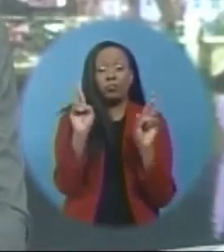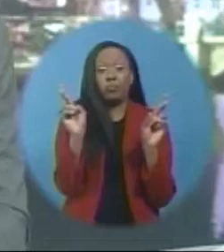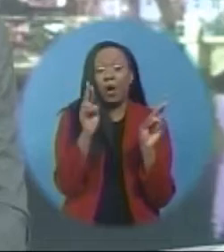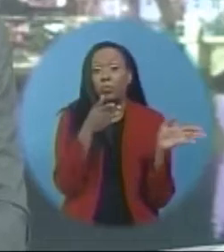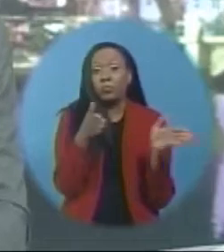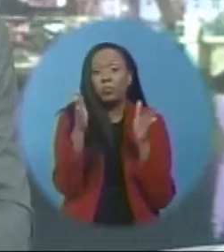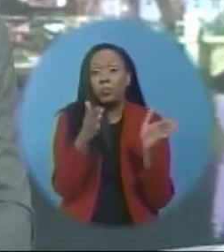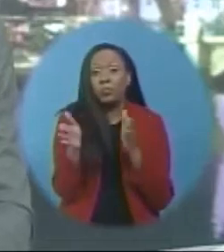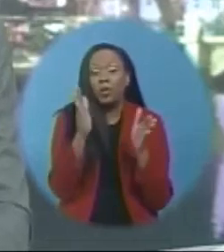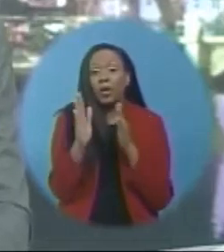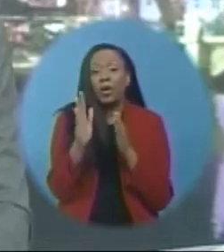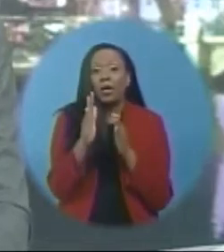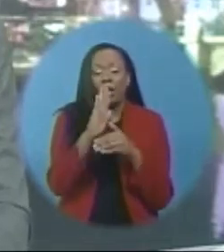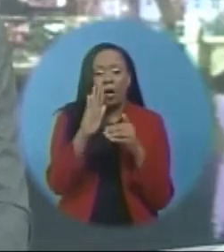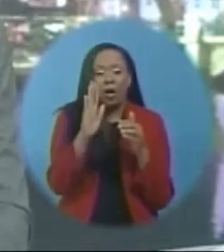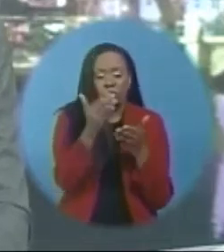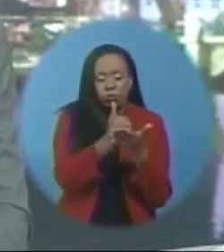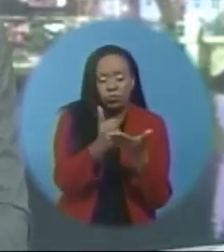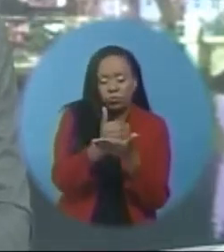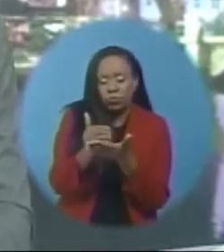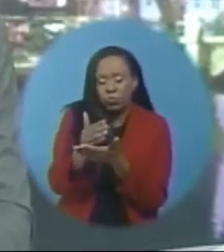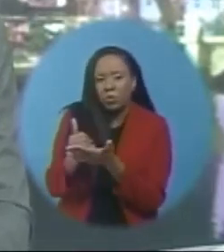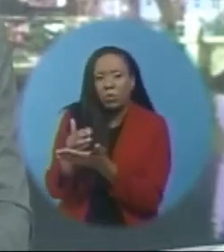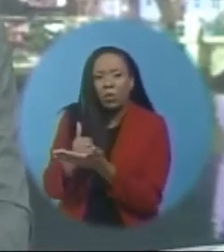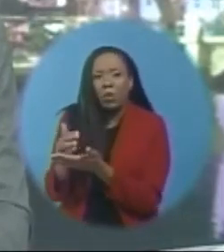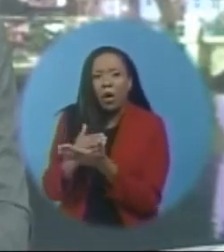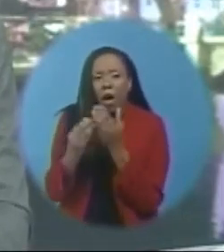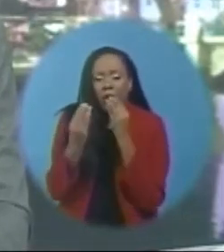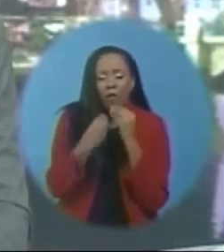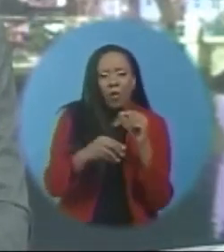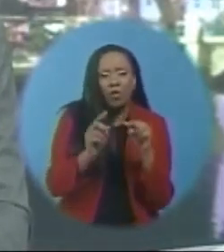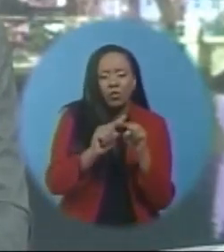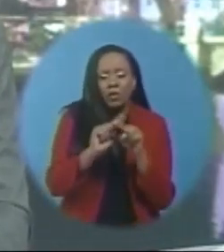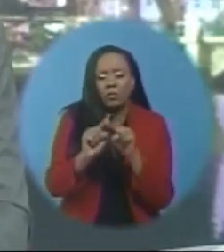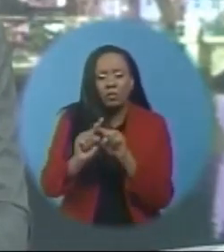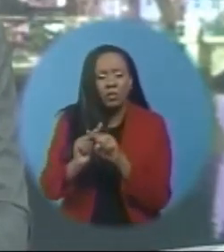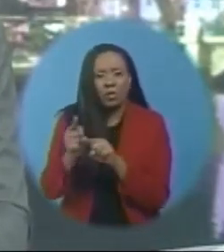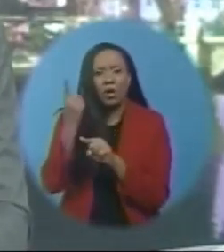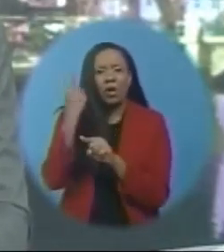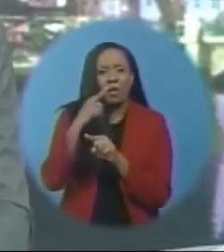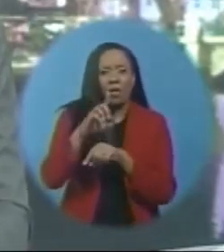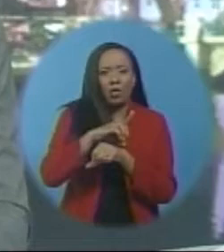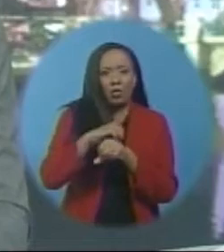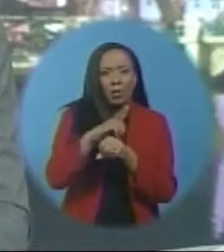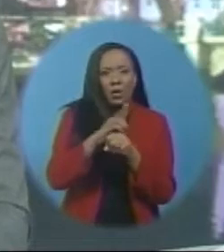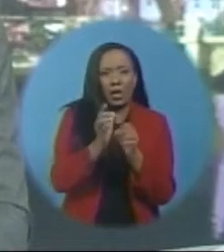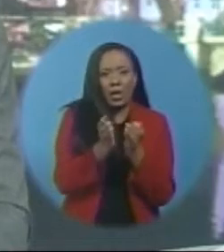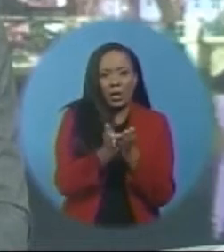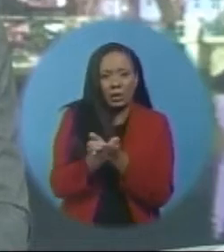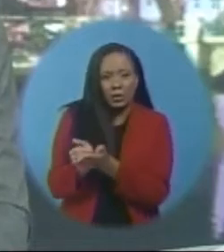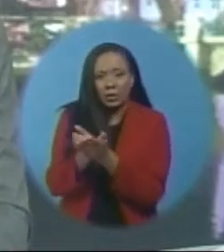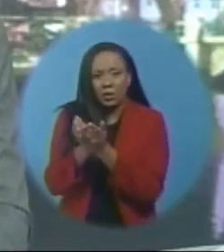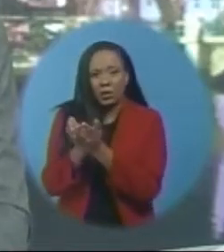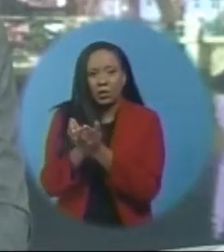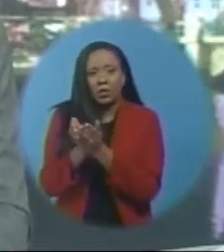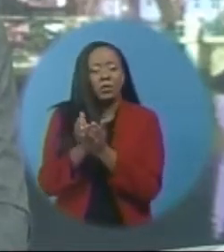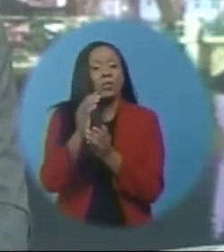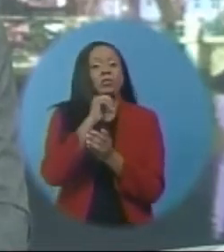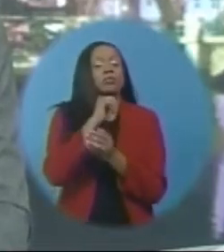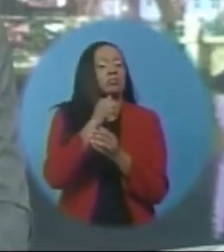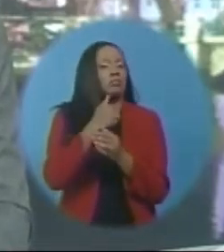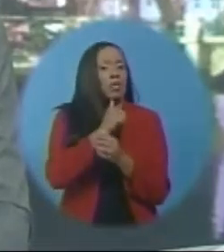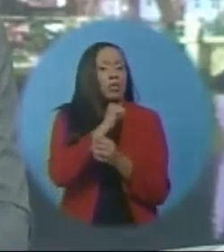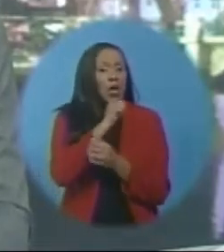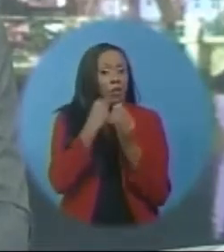first shipment of relief supplies to Dominica. Director General Edmund Bradshaw says while the shipment will not contain